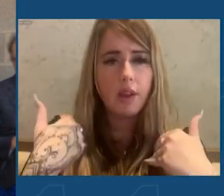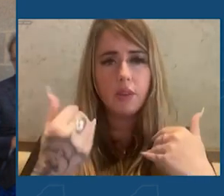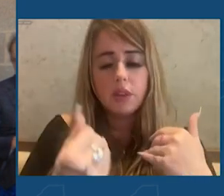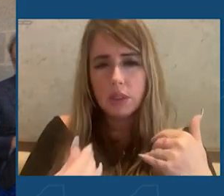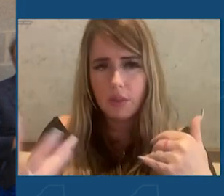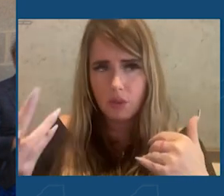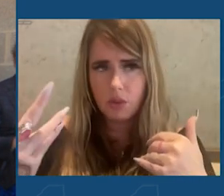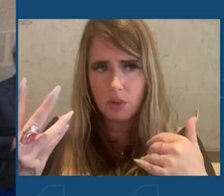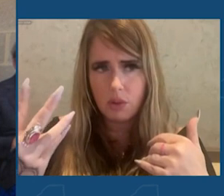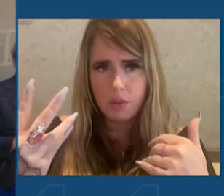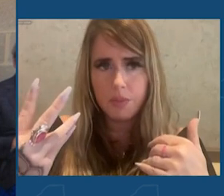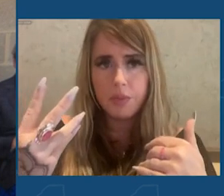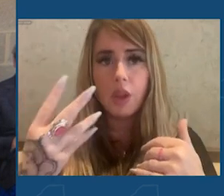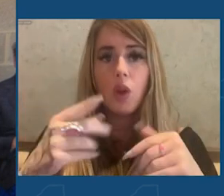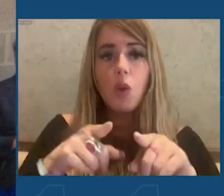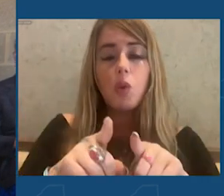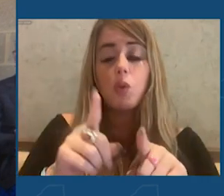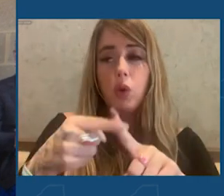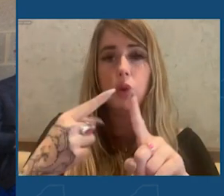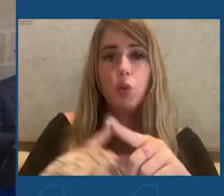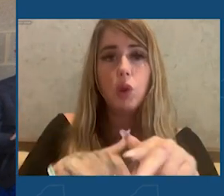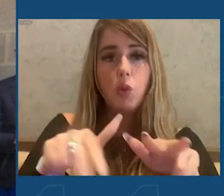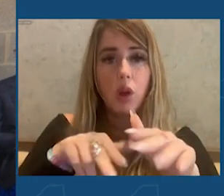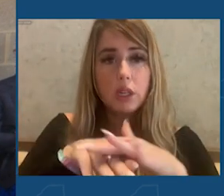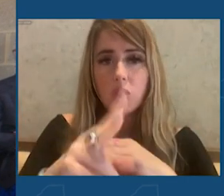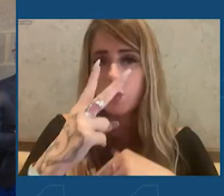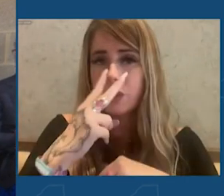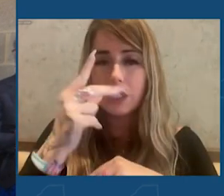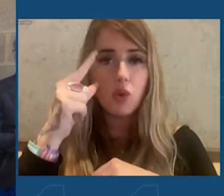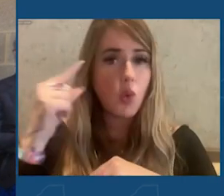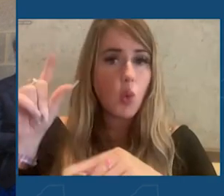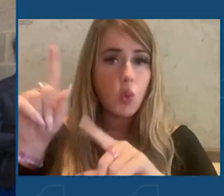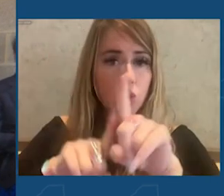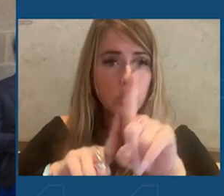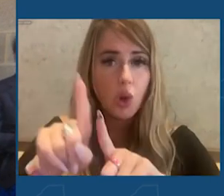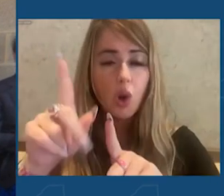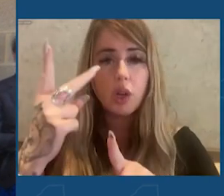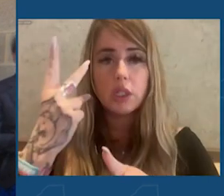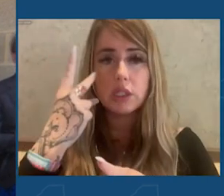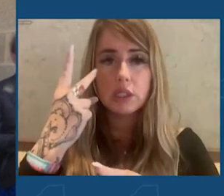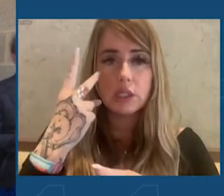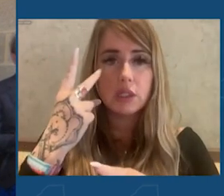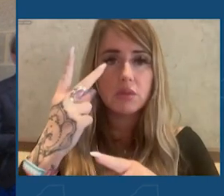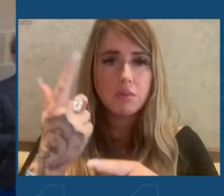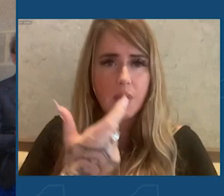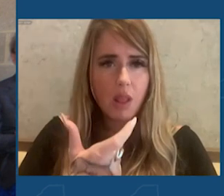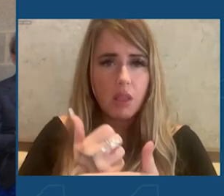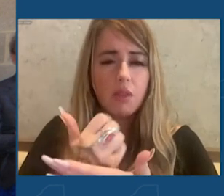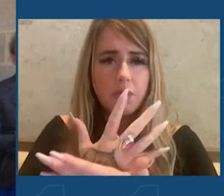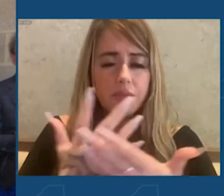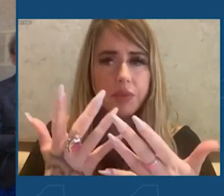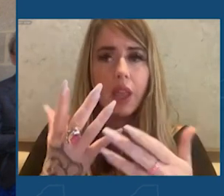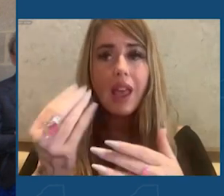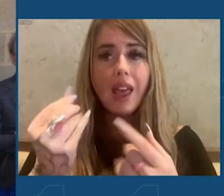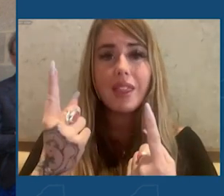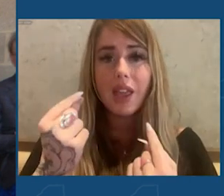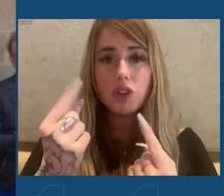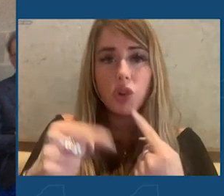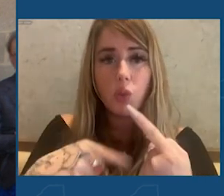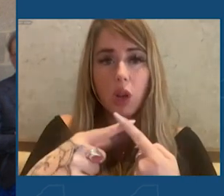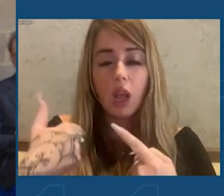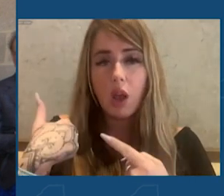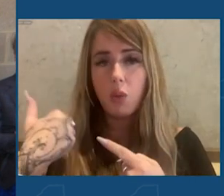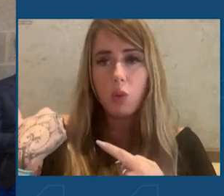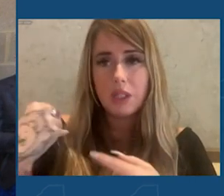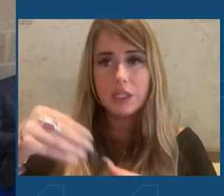ones. As we walked in, you could see the Gold Star Mother's Monument here in the center. And last year, when I was in one of